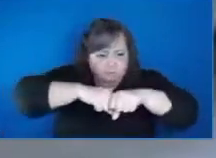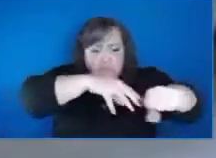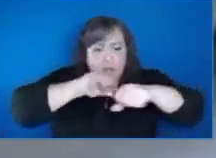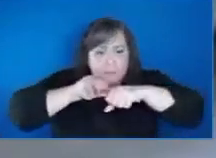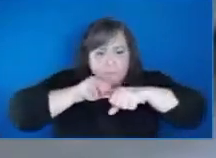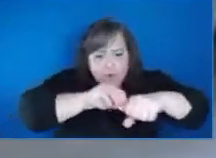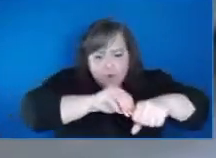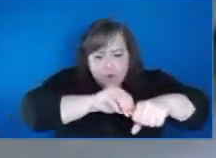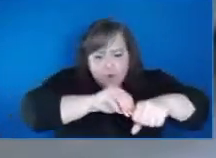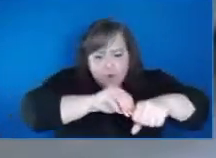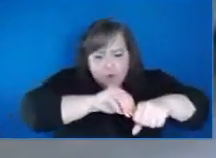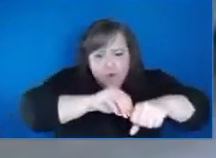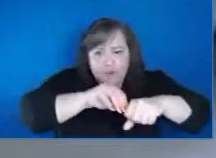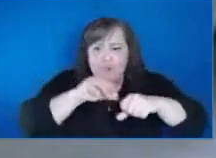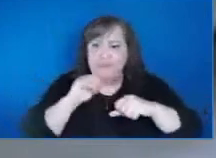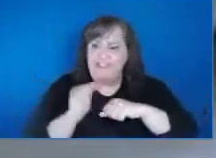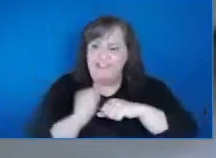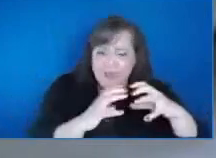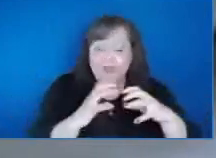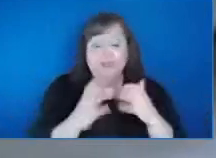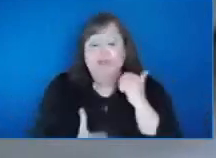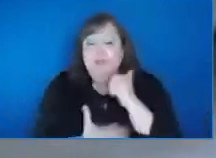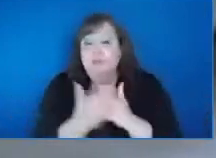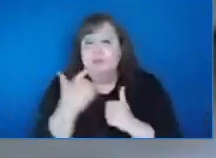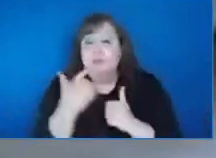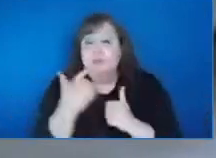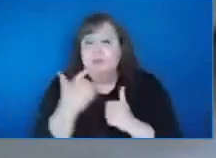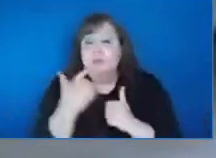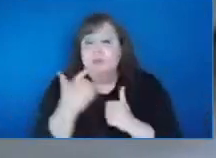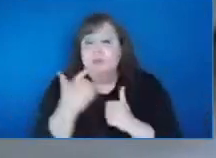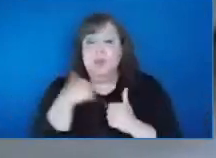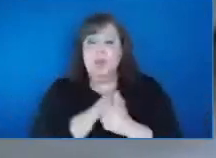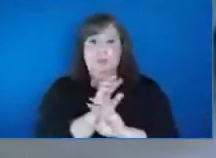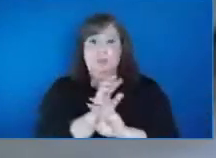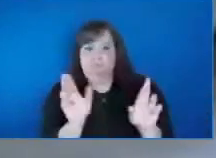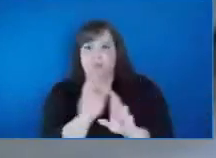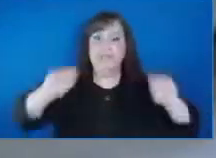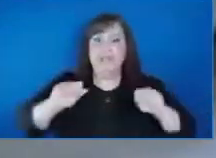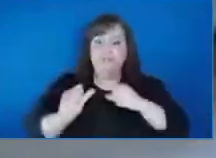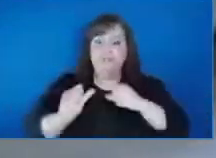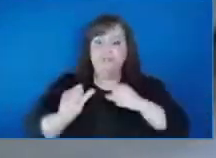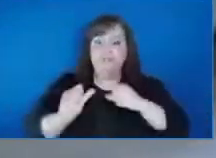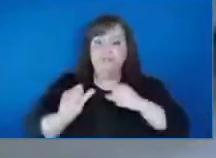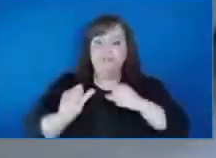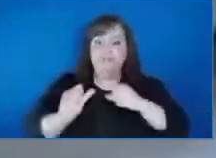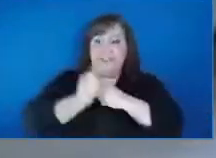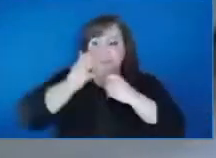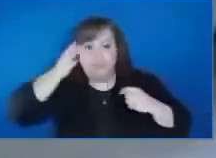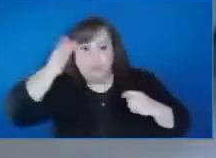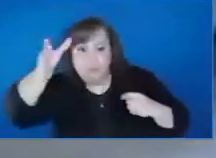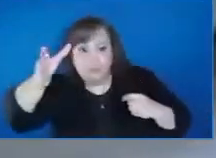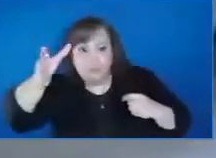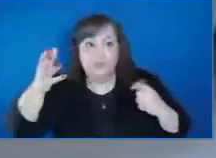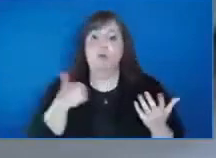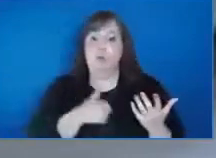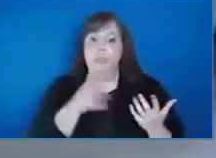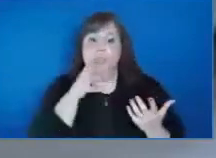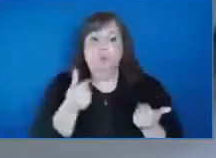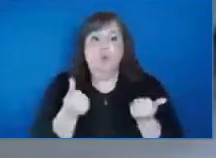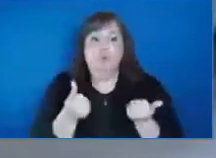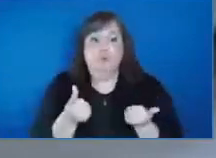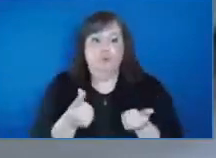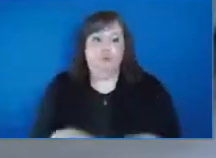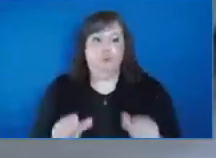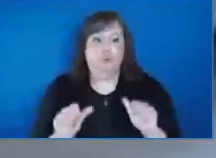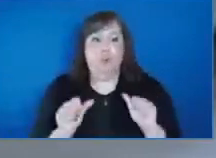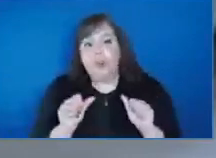to help us prepare for a potential danger in the future. So what we're going to try and do is move